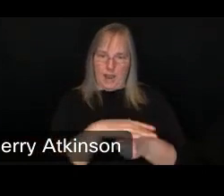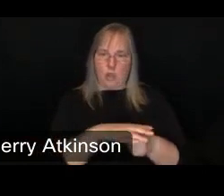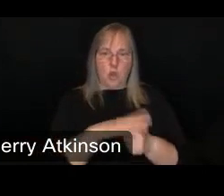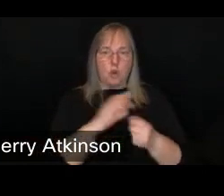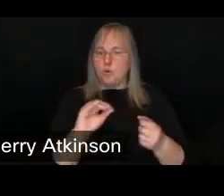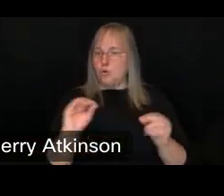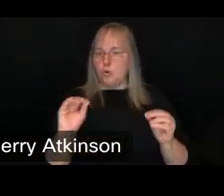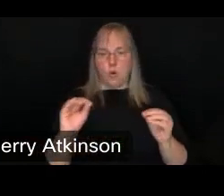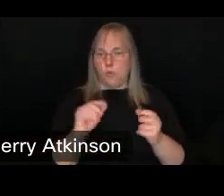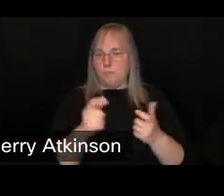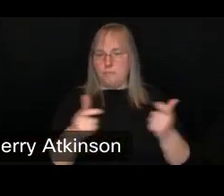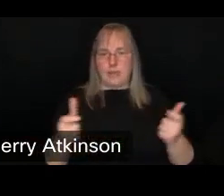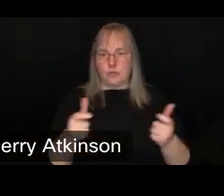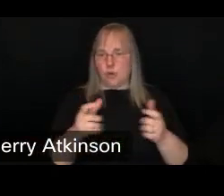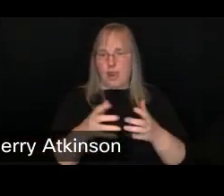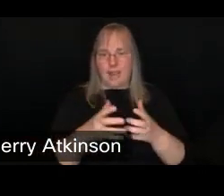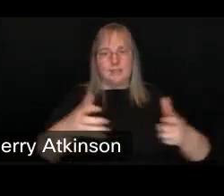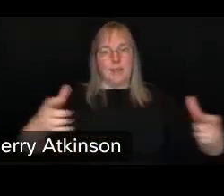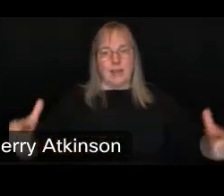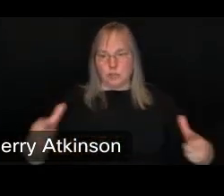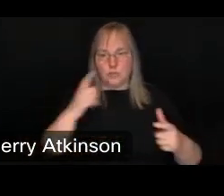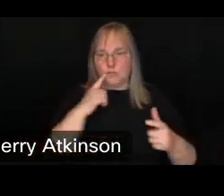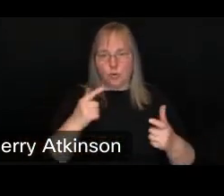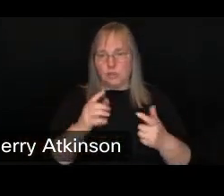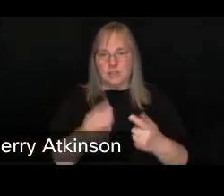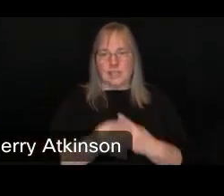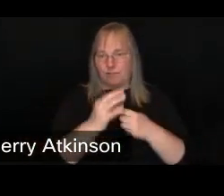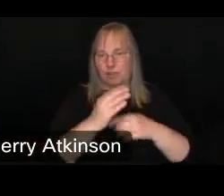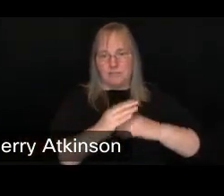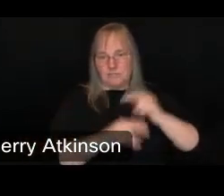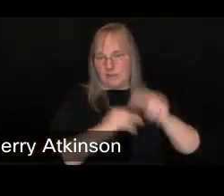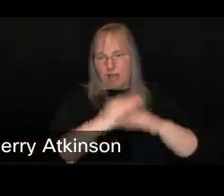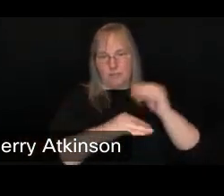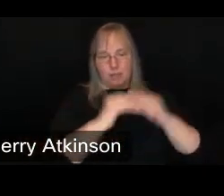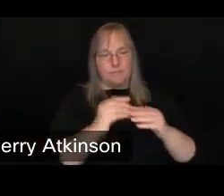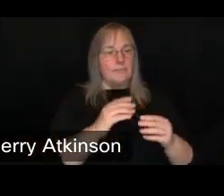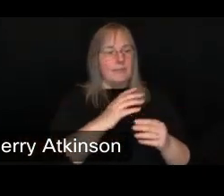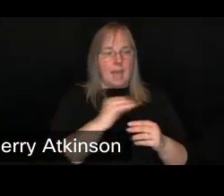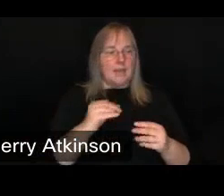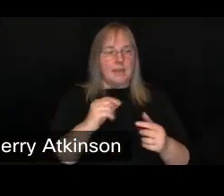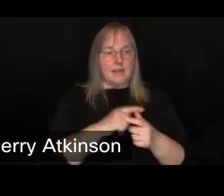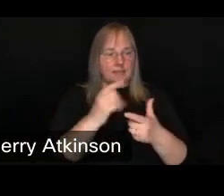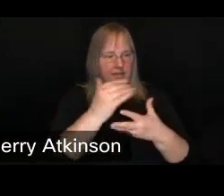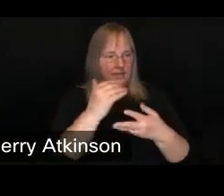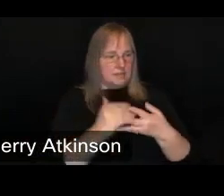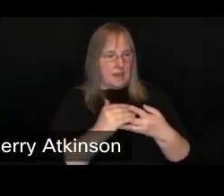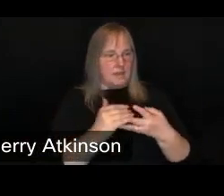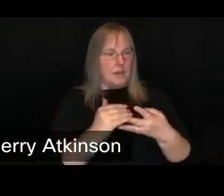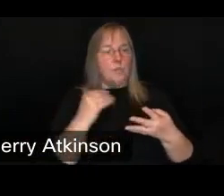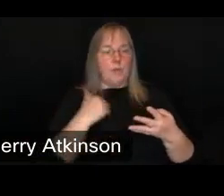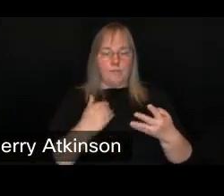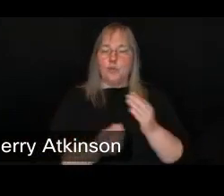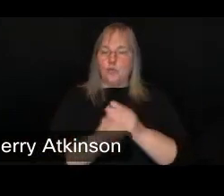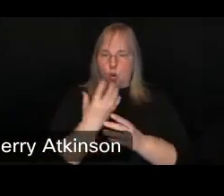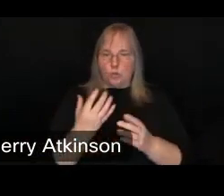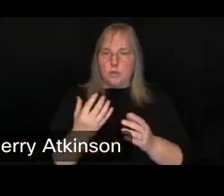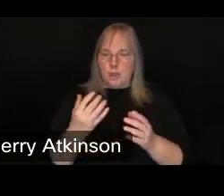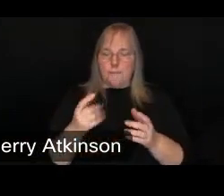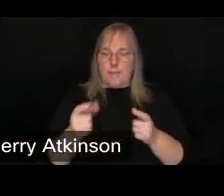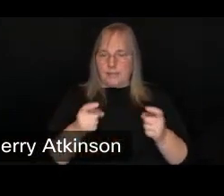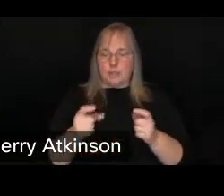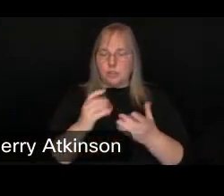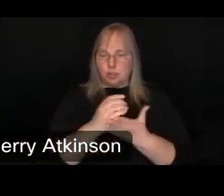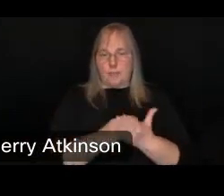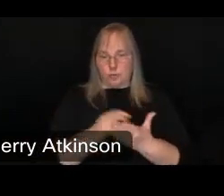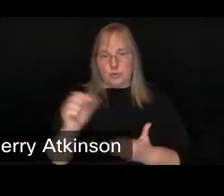kind of significant development. And then we have a growth management chapter. That's chapter 10. That's where the plan